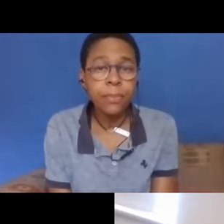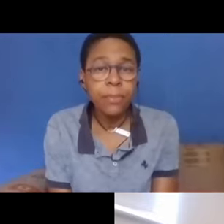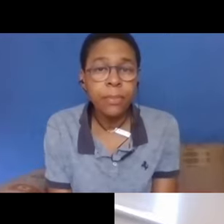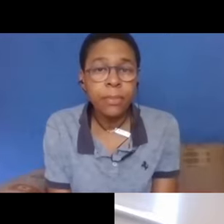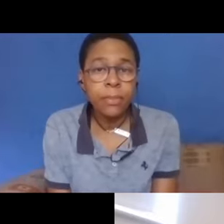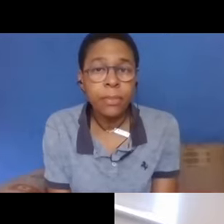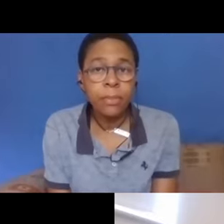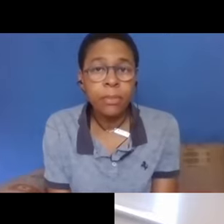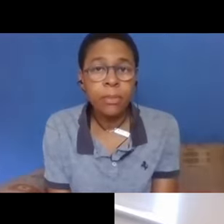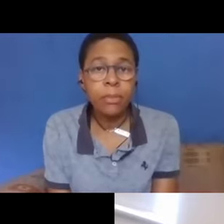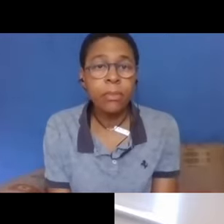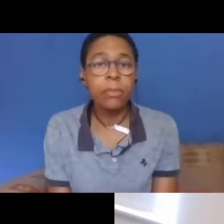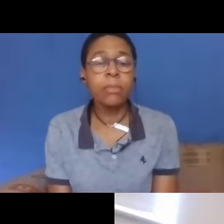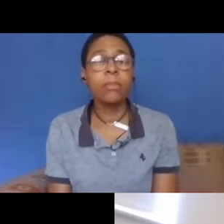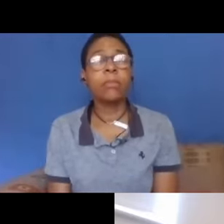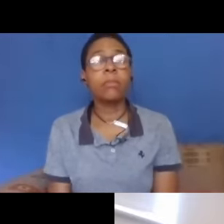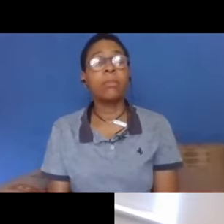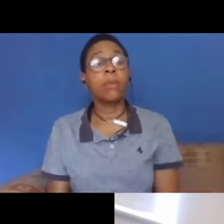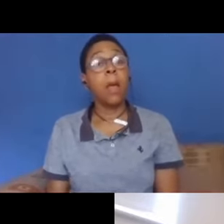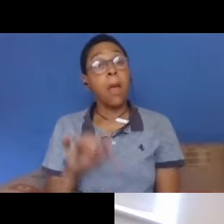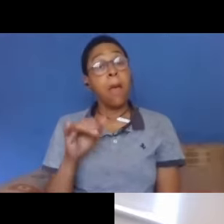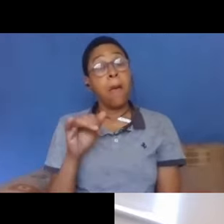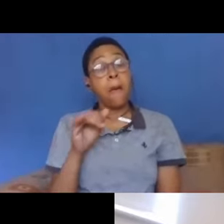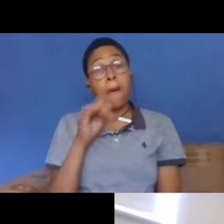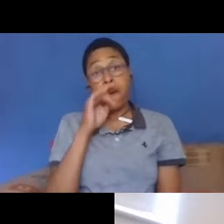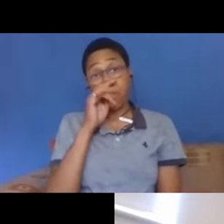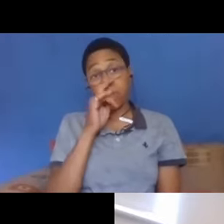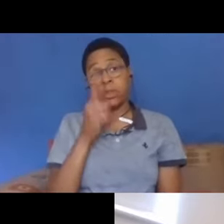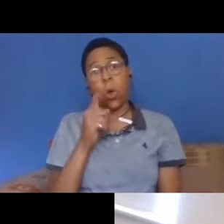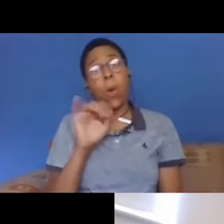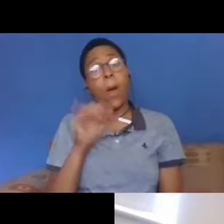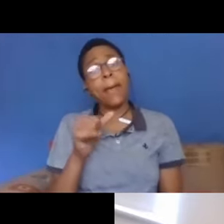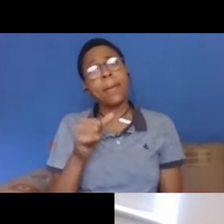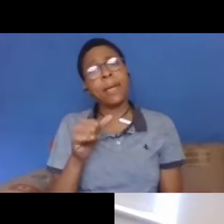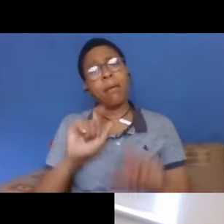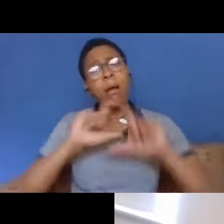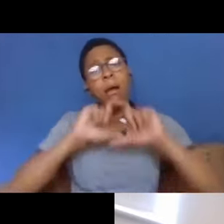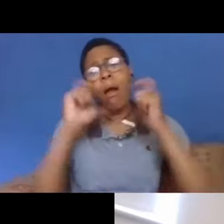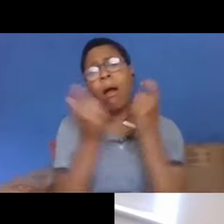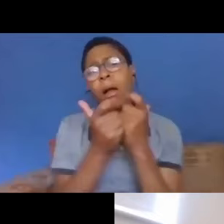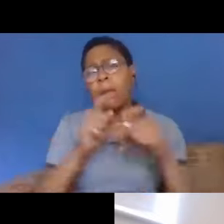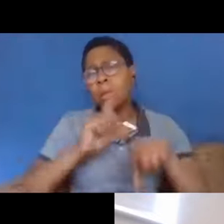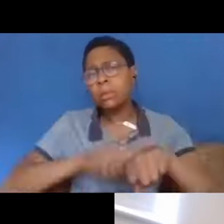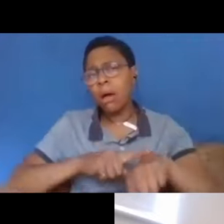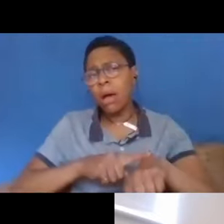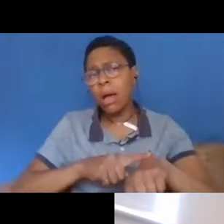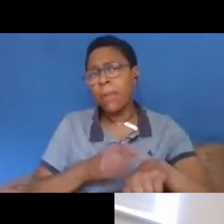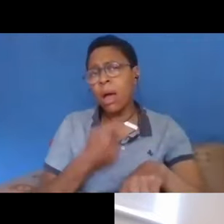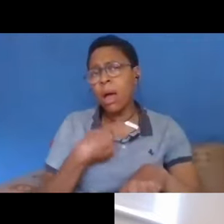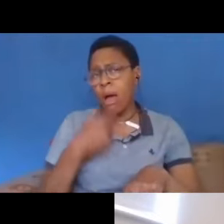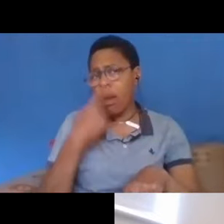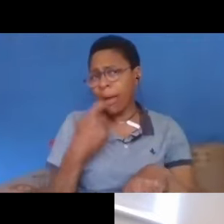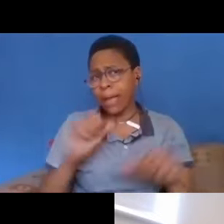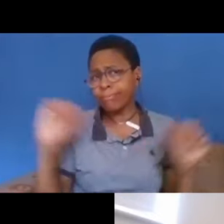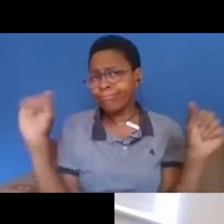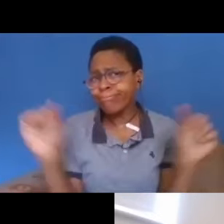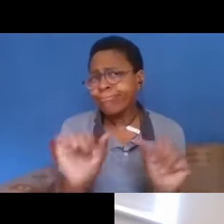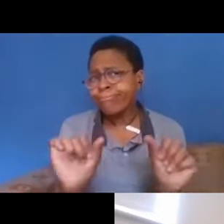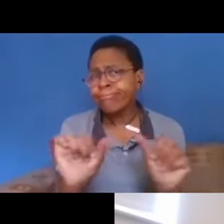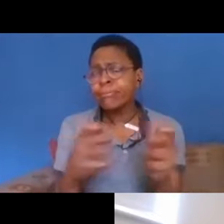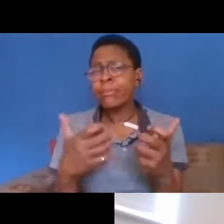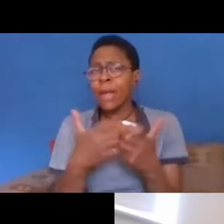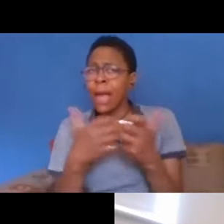Matt, maybe this is one for you. So shortening class time, and is there a recommendation for